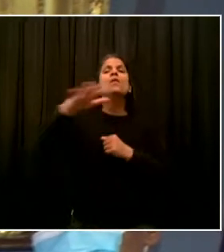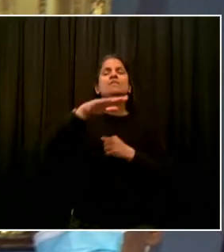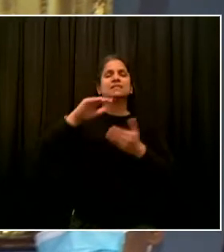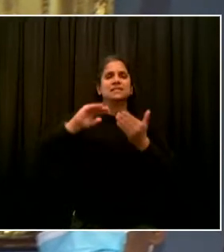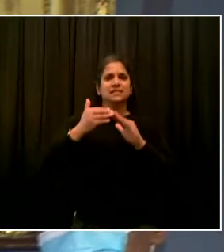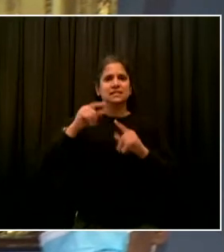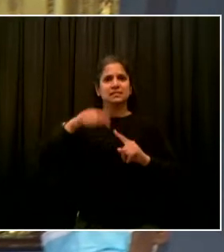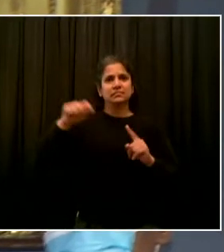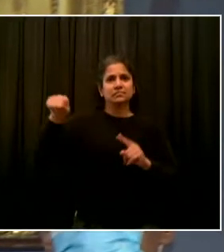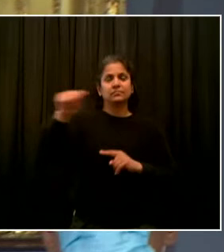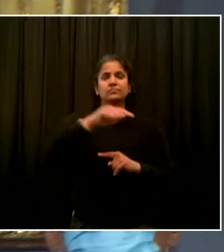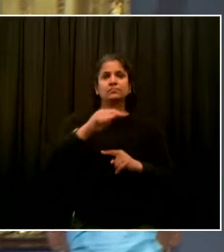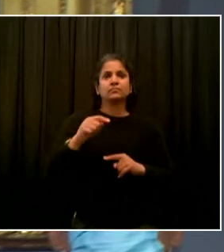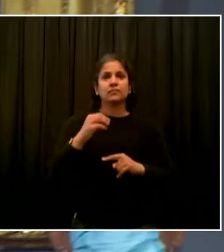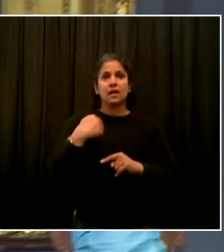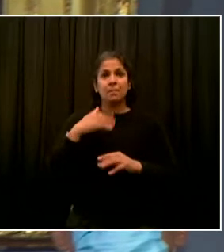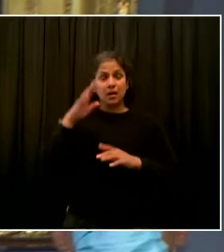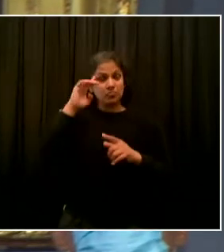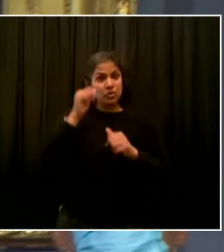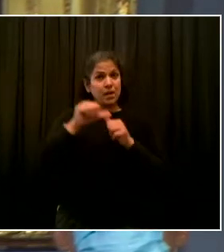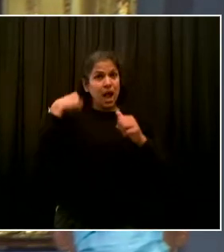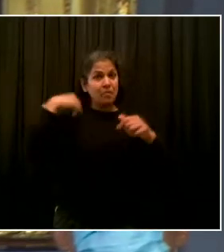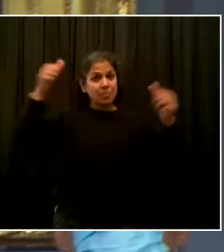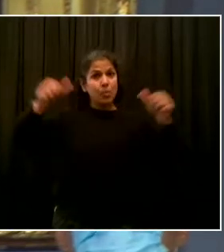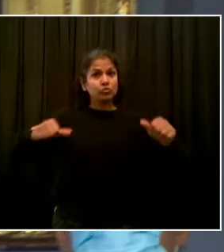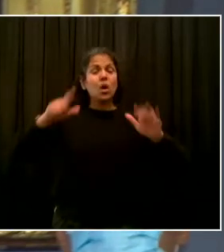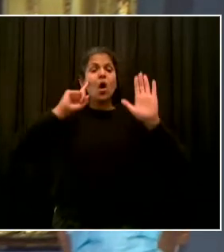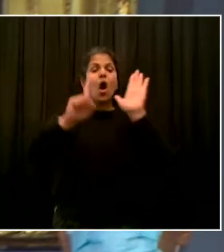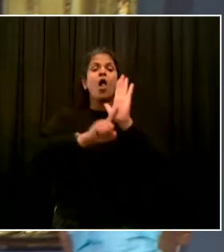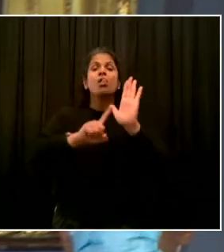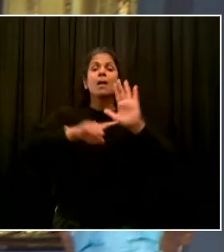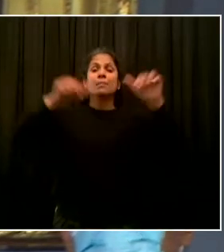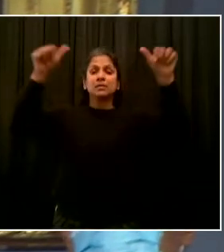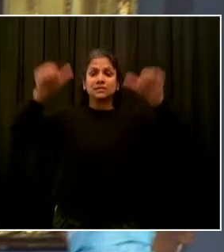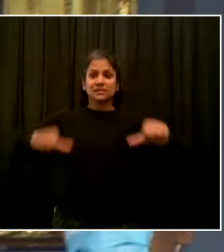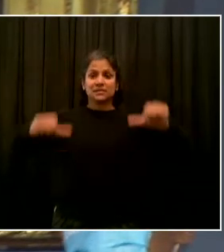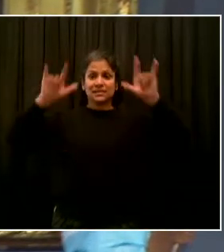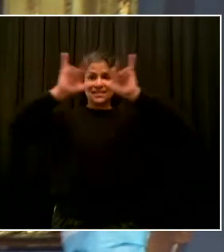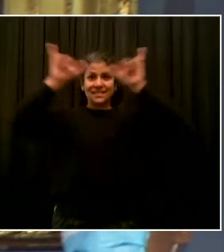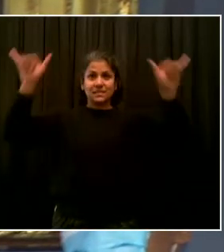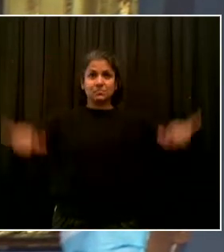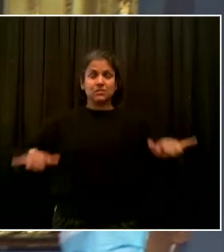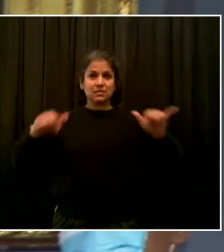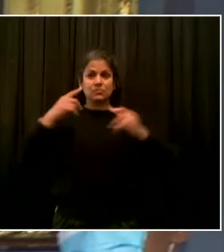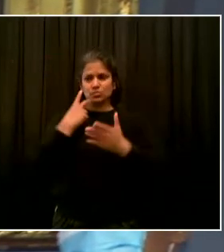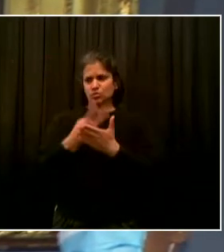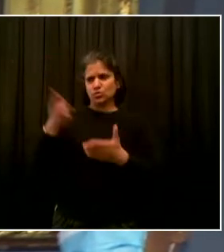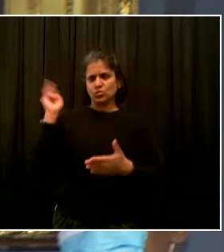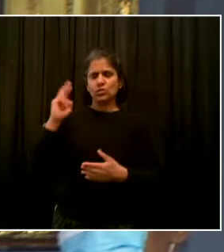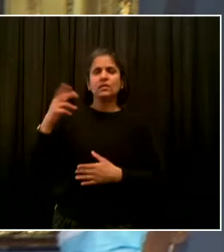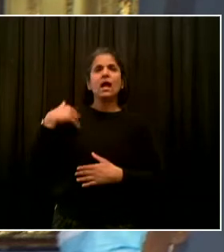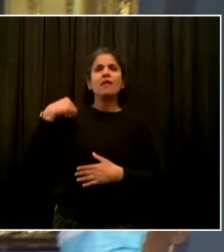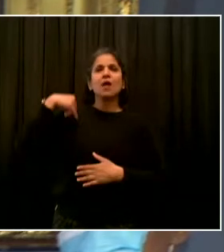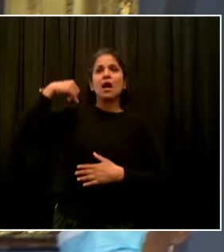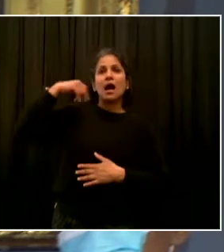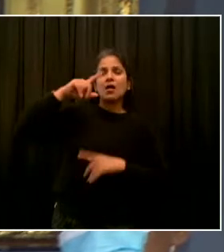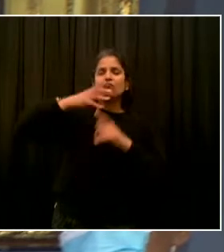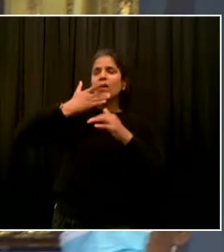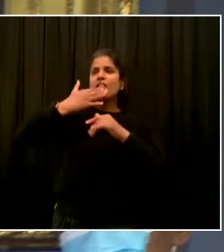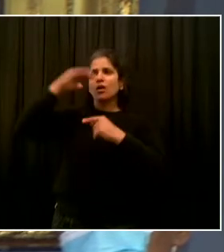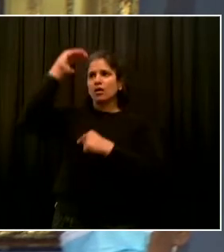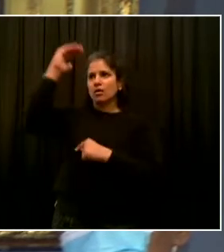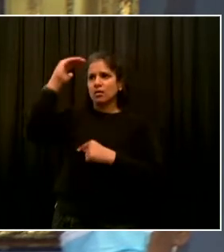risk alert system a couple of weeks ago, which really looks at a combination of factors, but case thresholds,